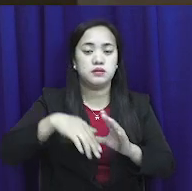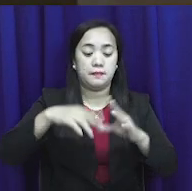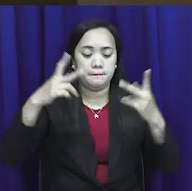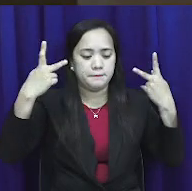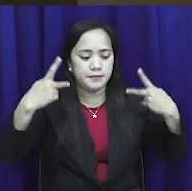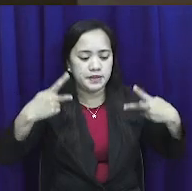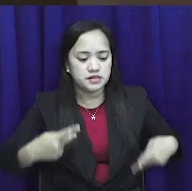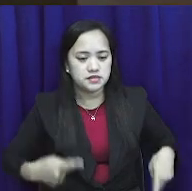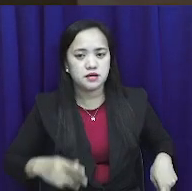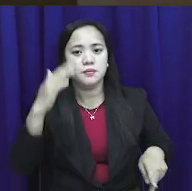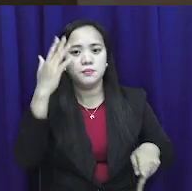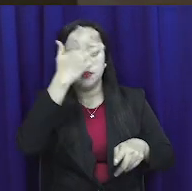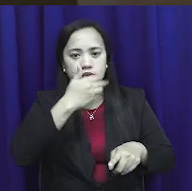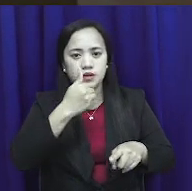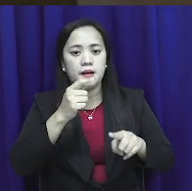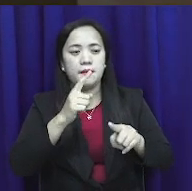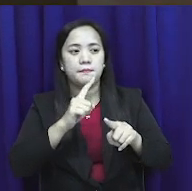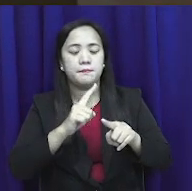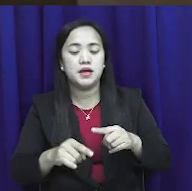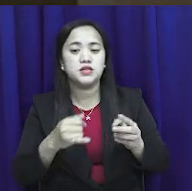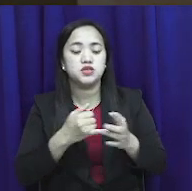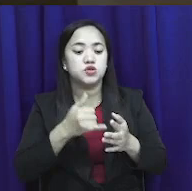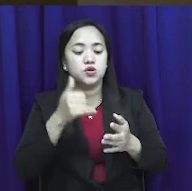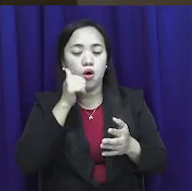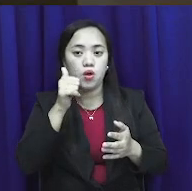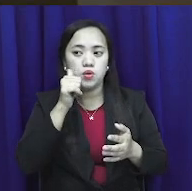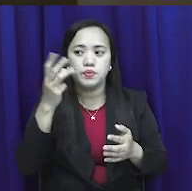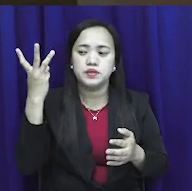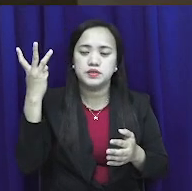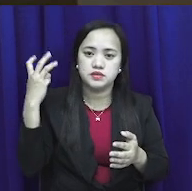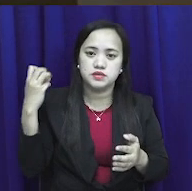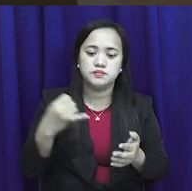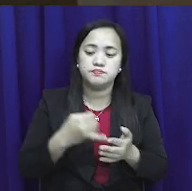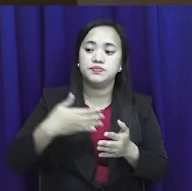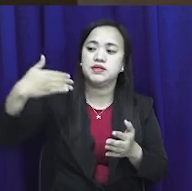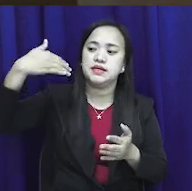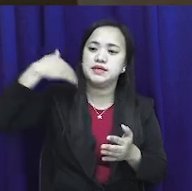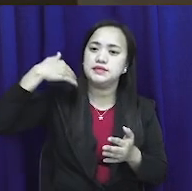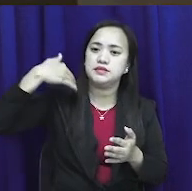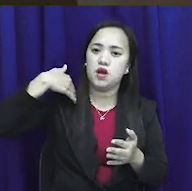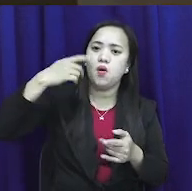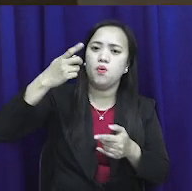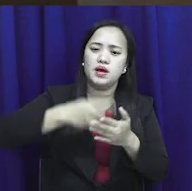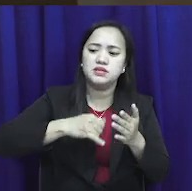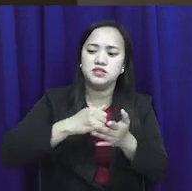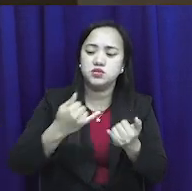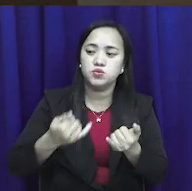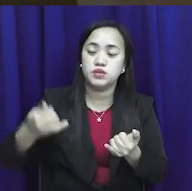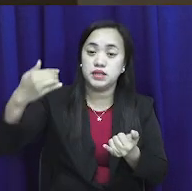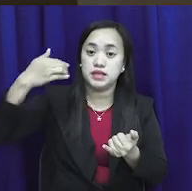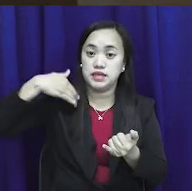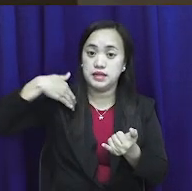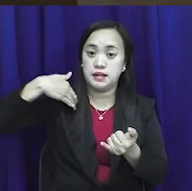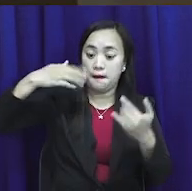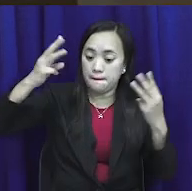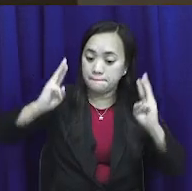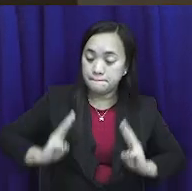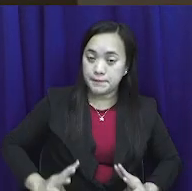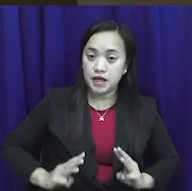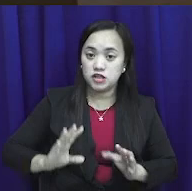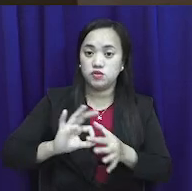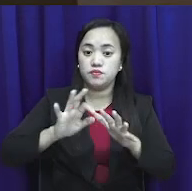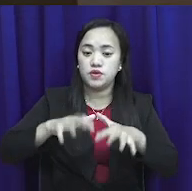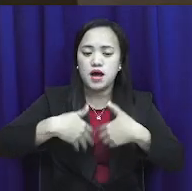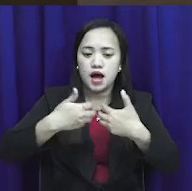appearance but rather It was a describe she was called virtuous because of how